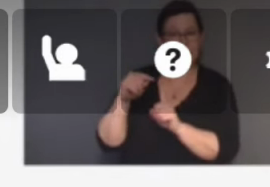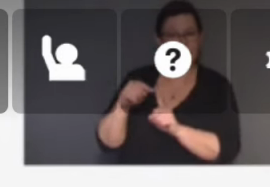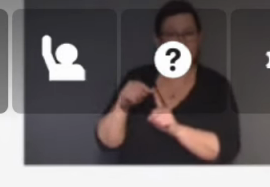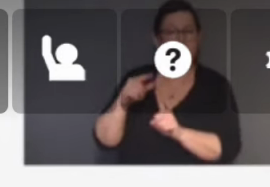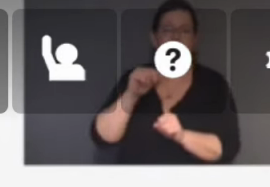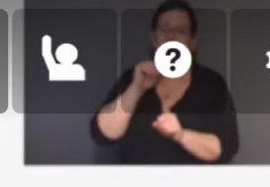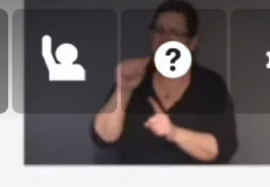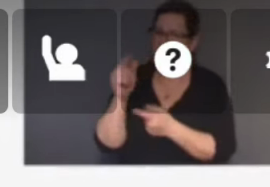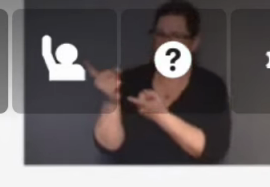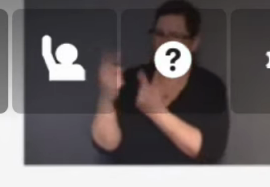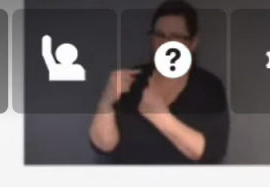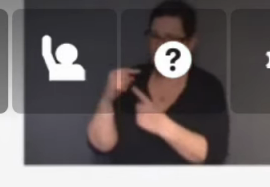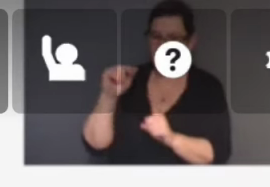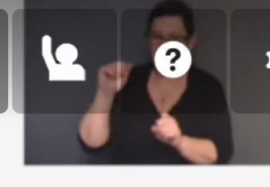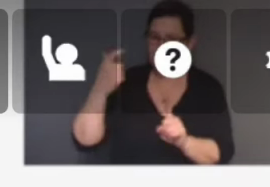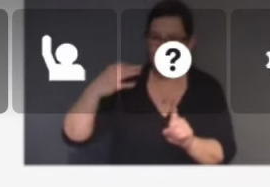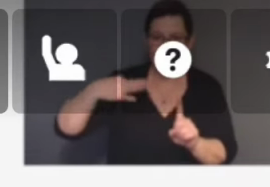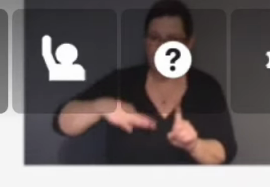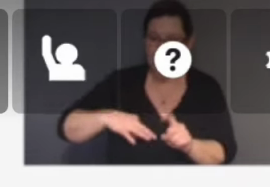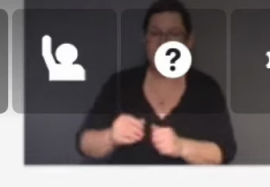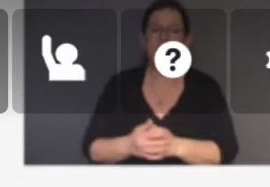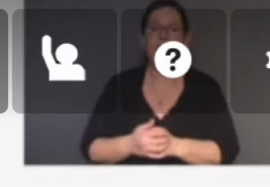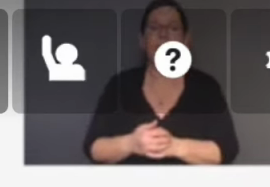the income tax you may have to pay.